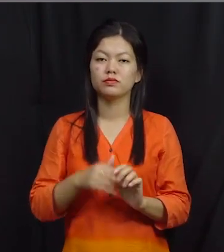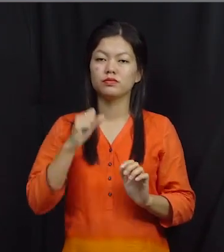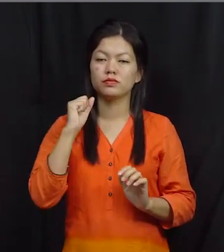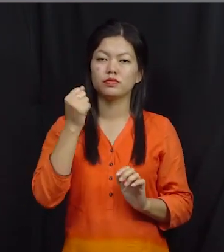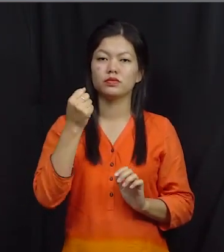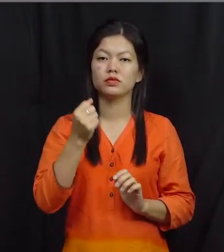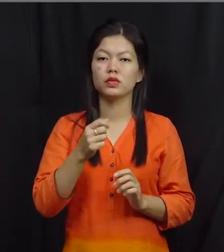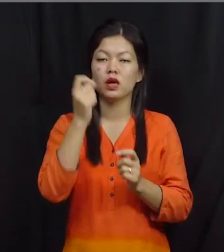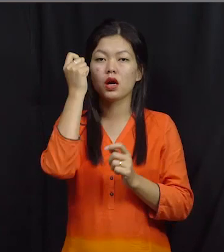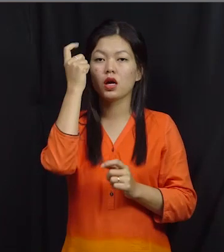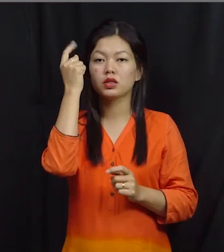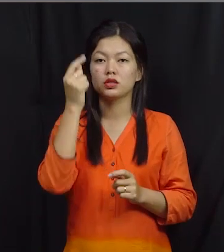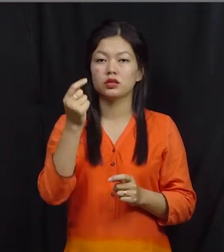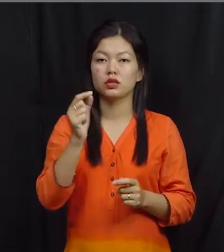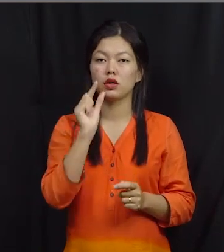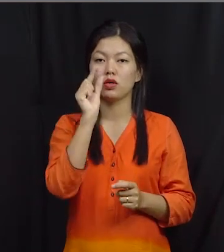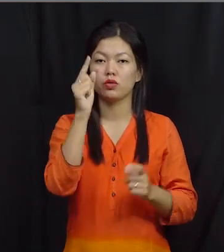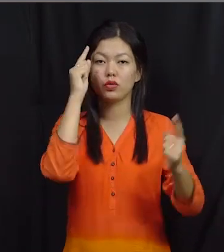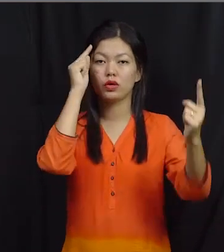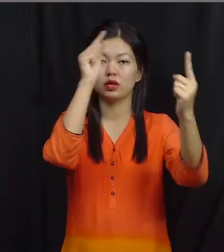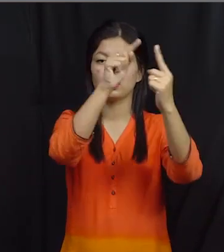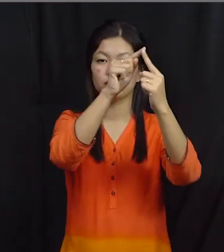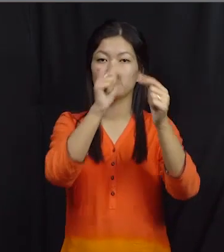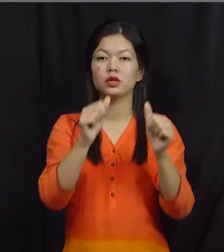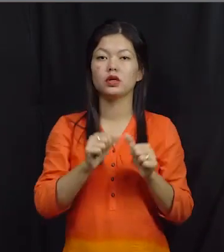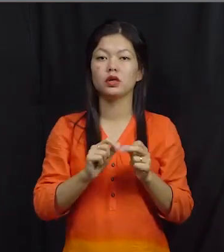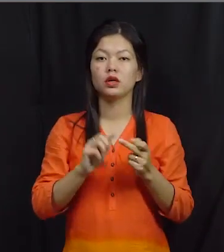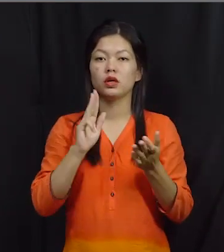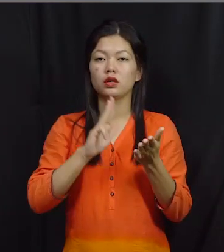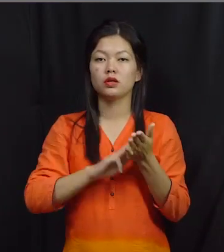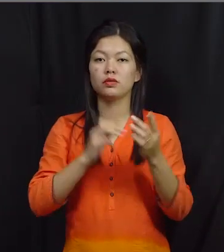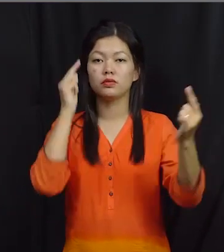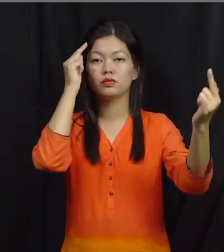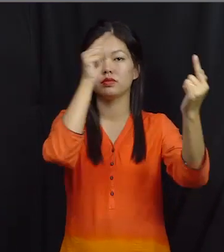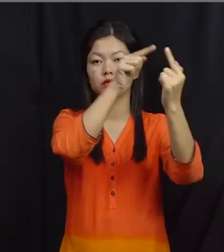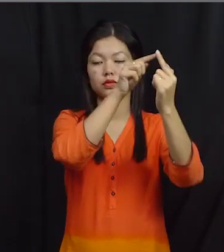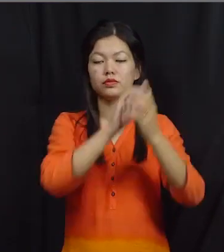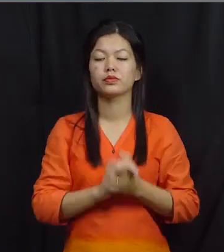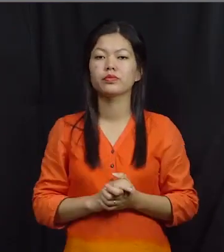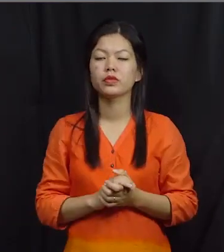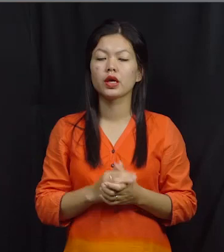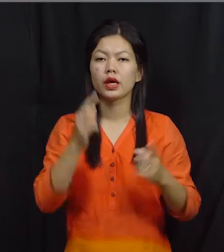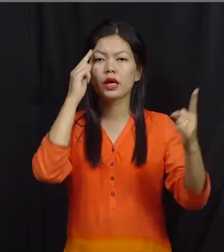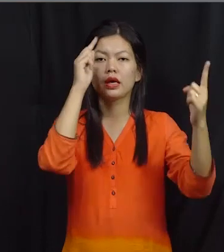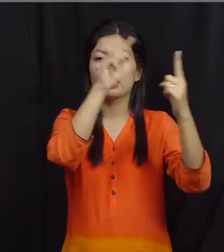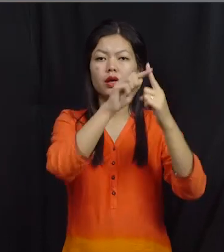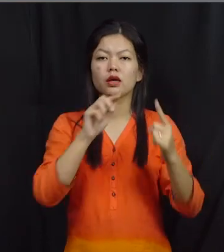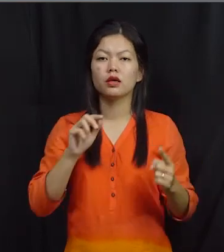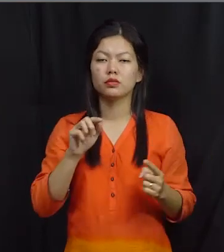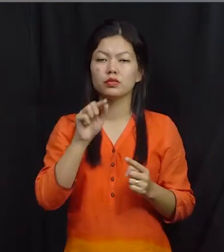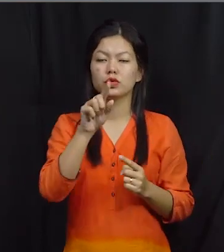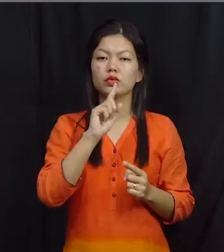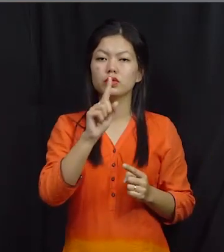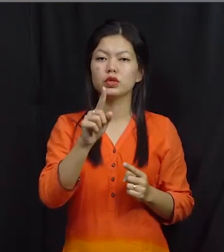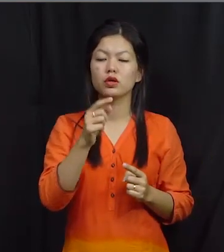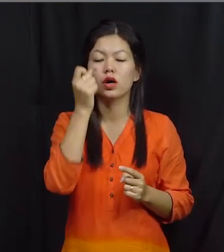the word aim. Students, what is aim? If I ask you, what will you say? So if